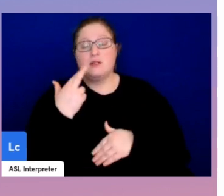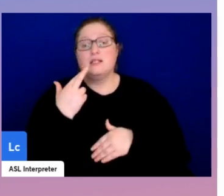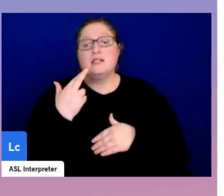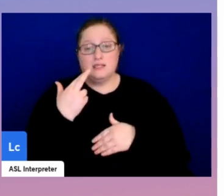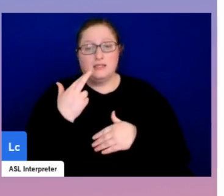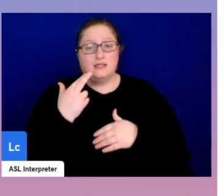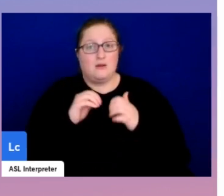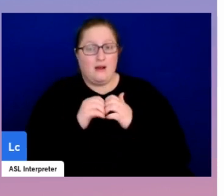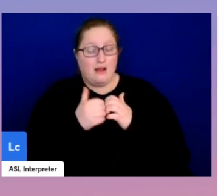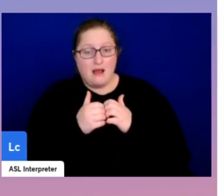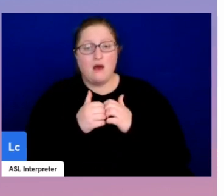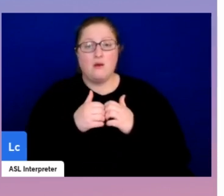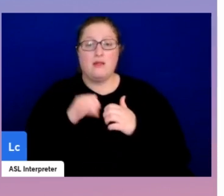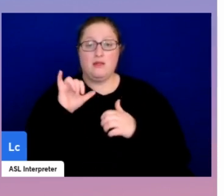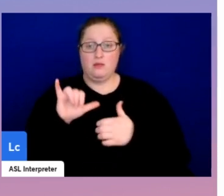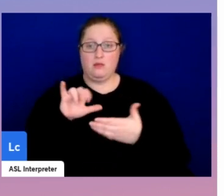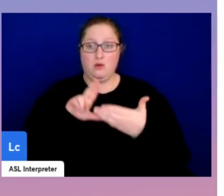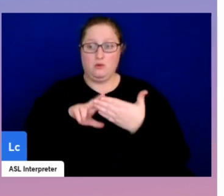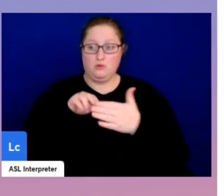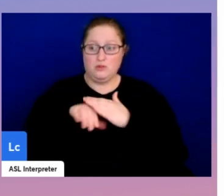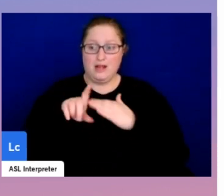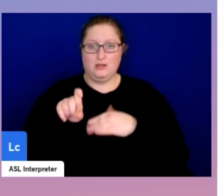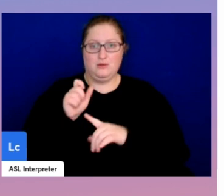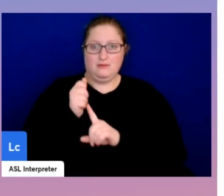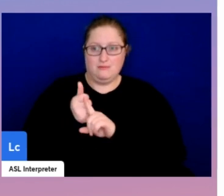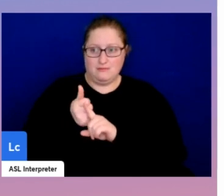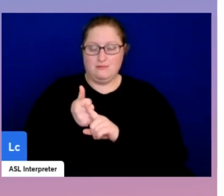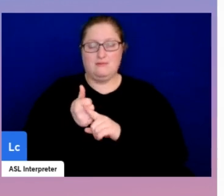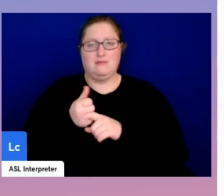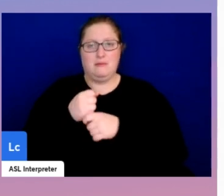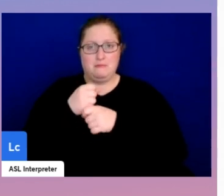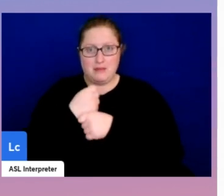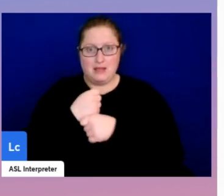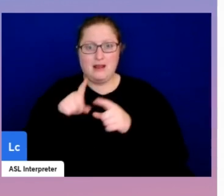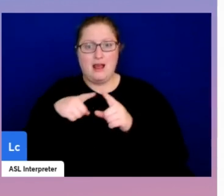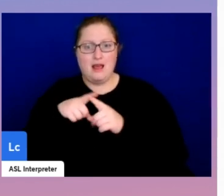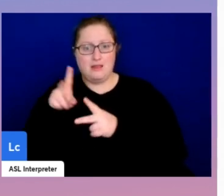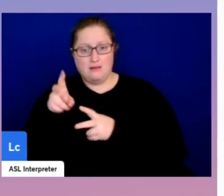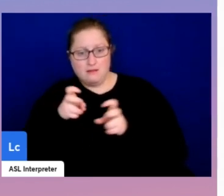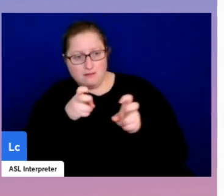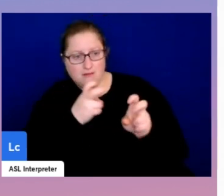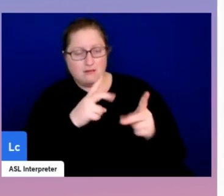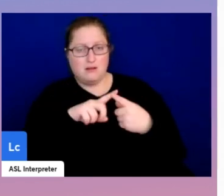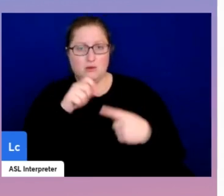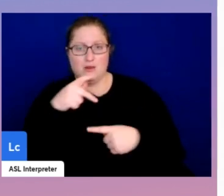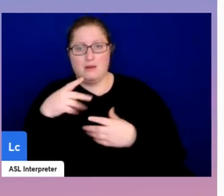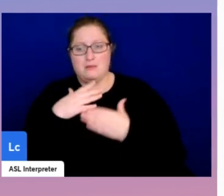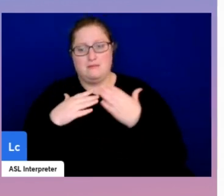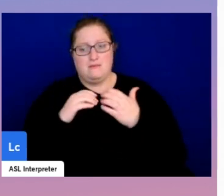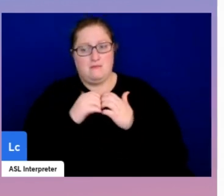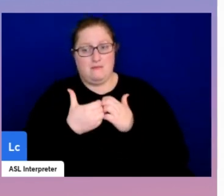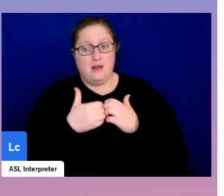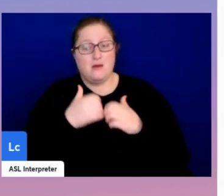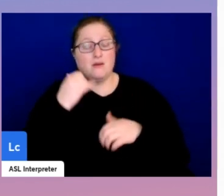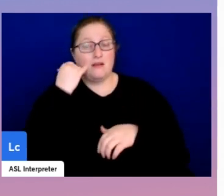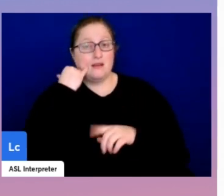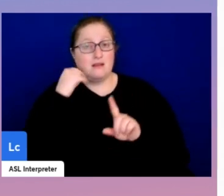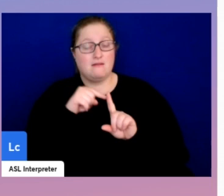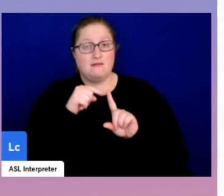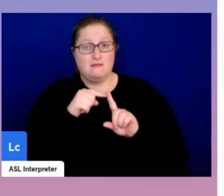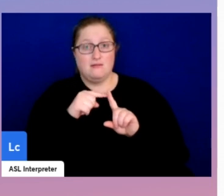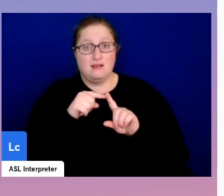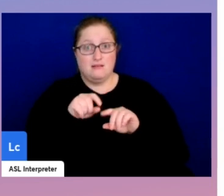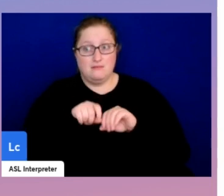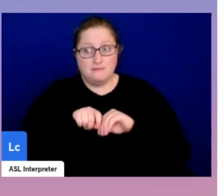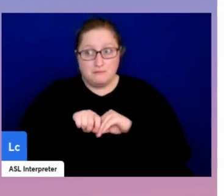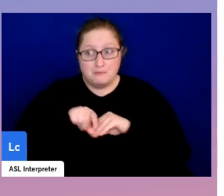the credentials themselves had to be manually created and injected into the application some way. In the event those credentials ever got leaked, they would